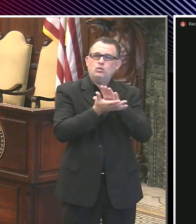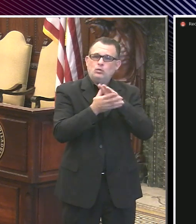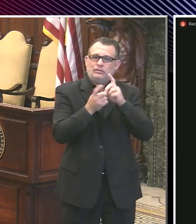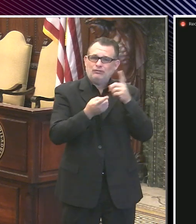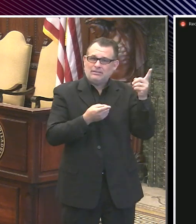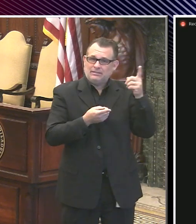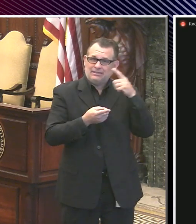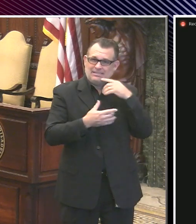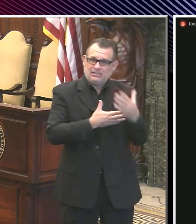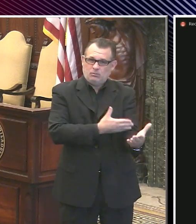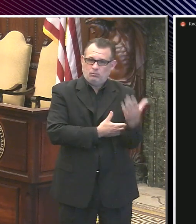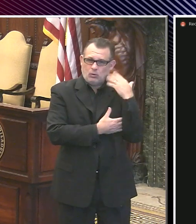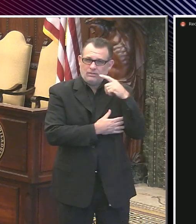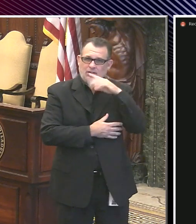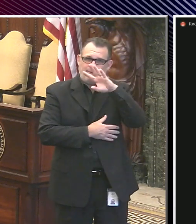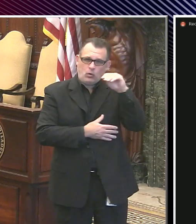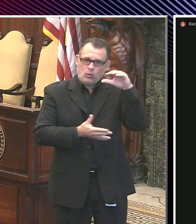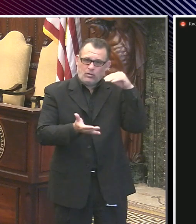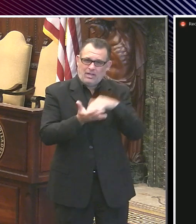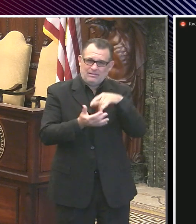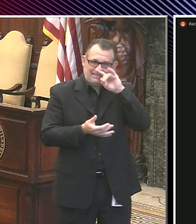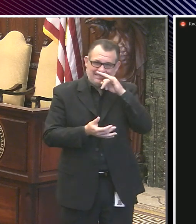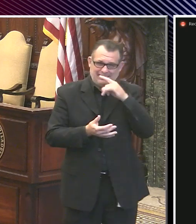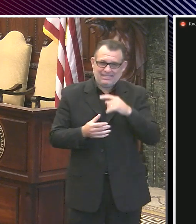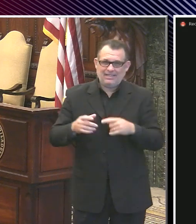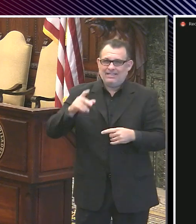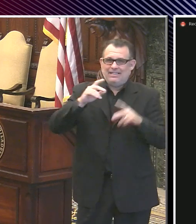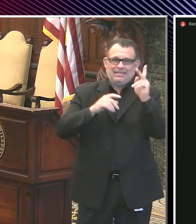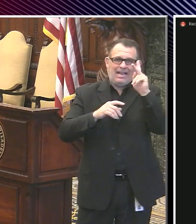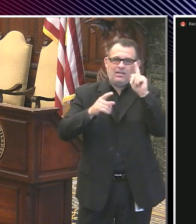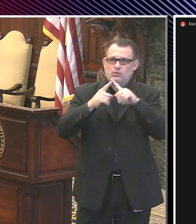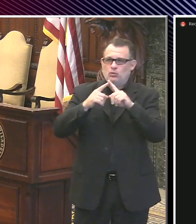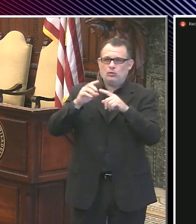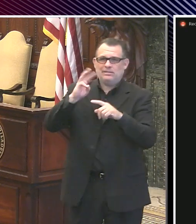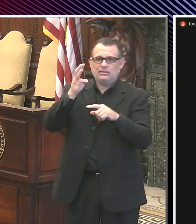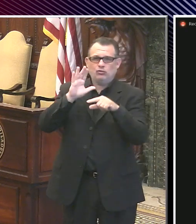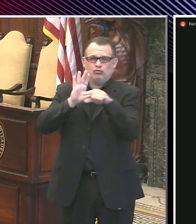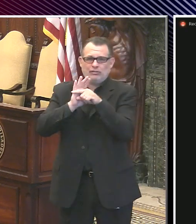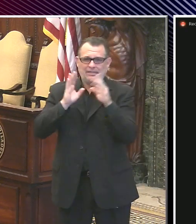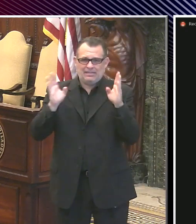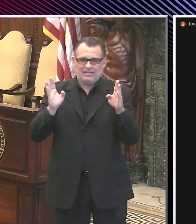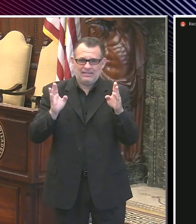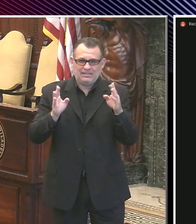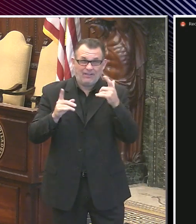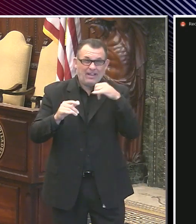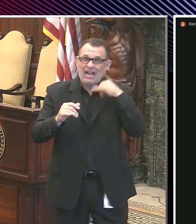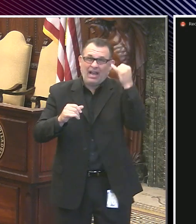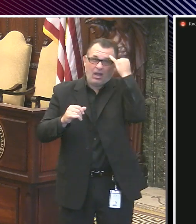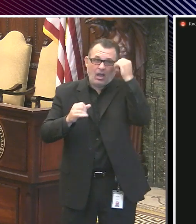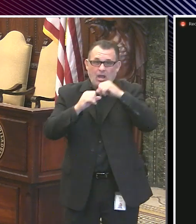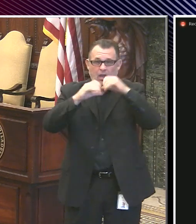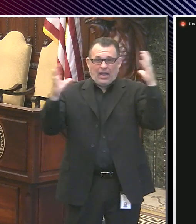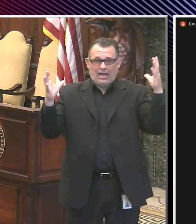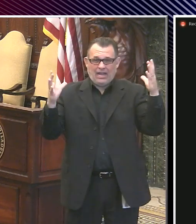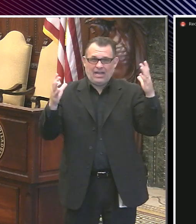40,000 kids in K-6 just in the district schools. A lot of them have needs. Do you have an idea about what your ultimate